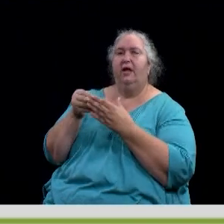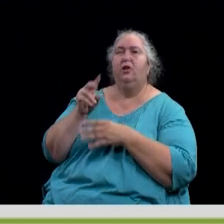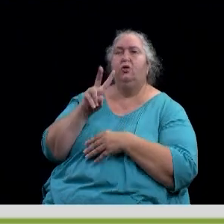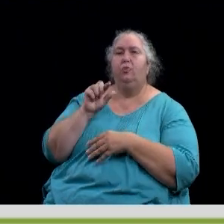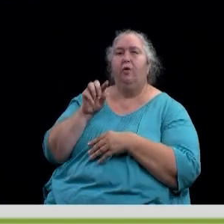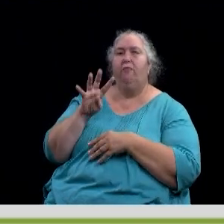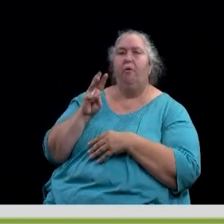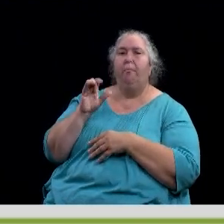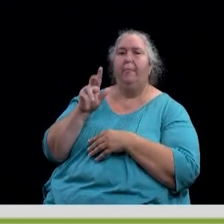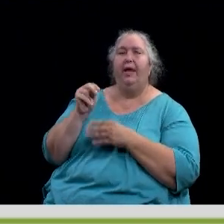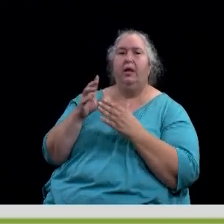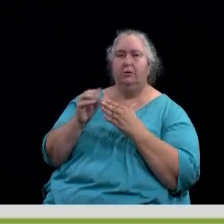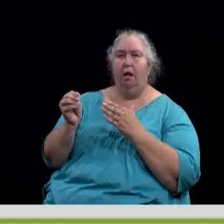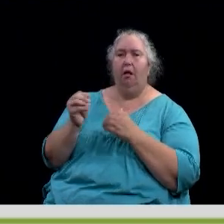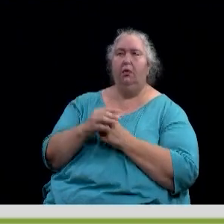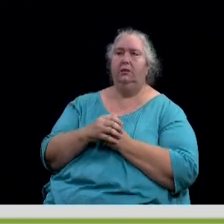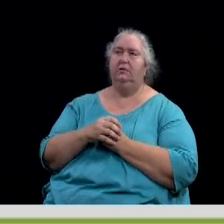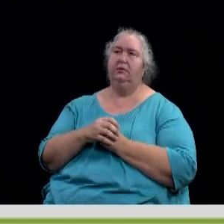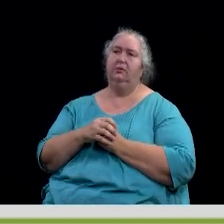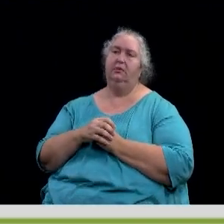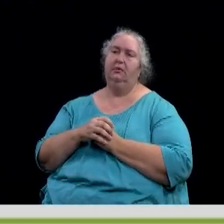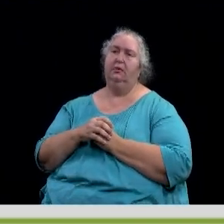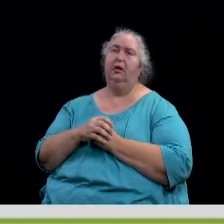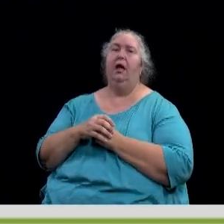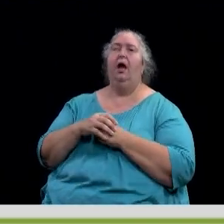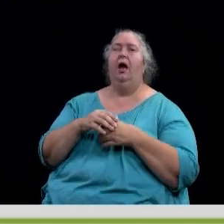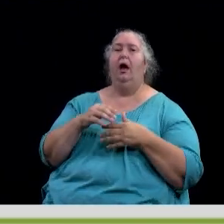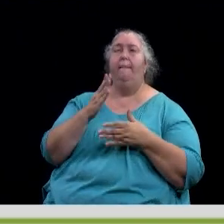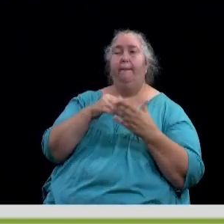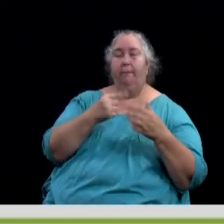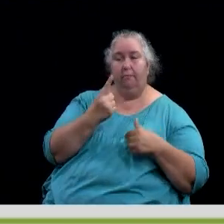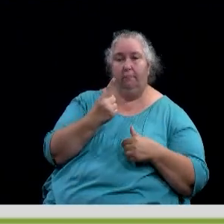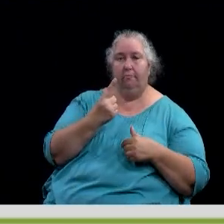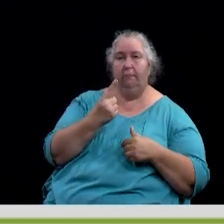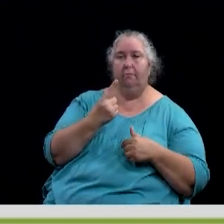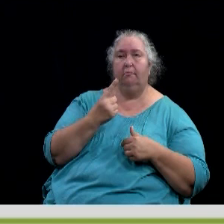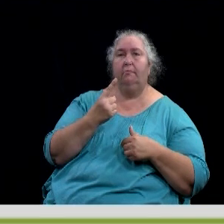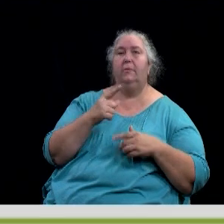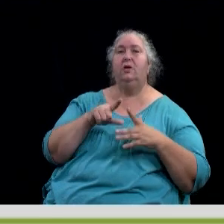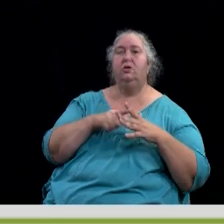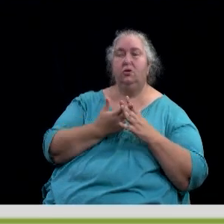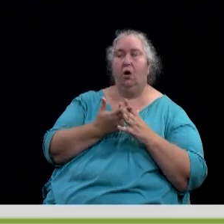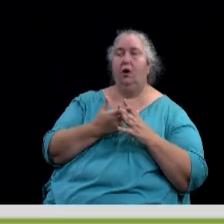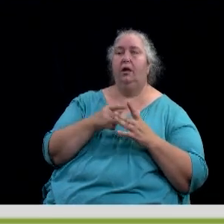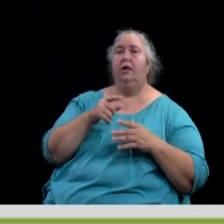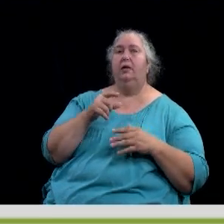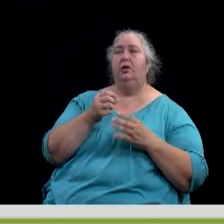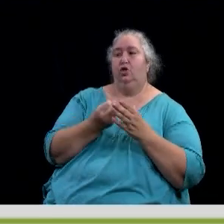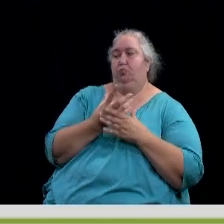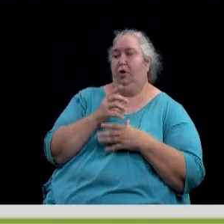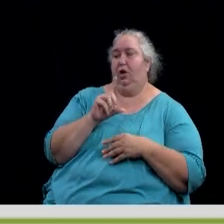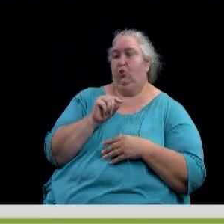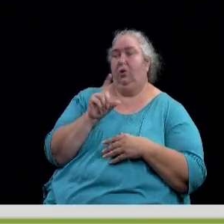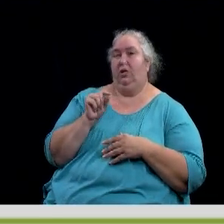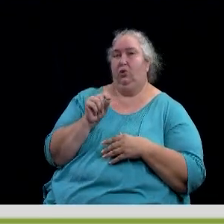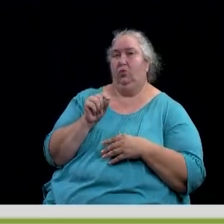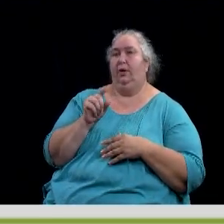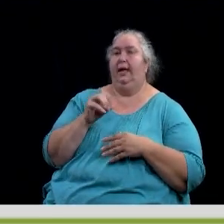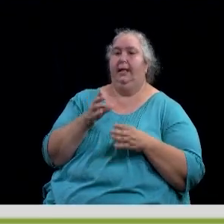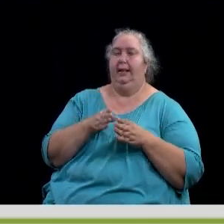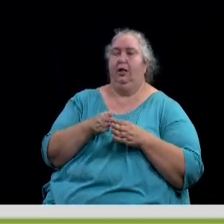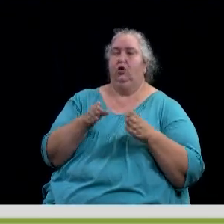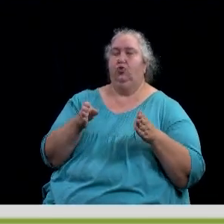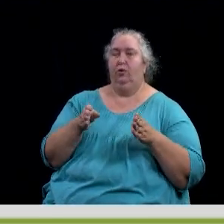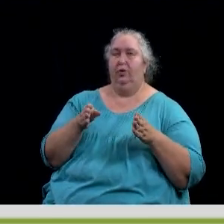Phase 1 construction commenced during the spring of 2020, which addressed street width improvements between Hood Street and Clifton Street. It